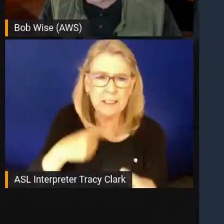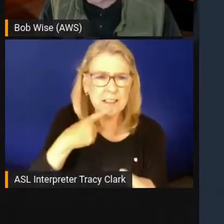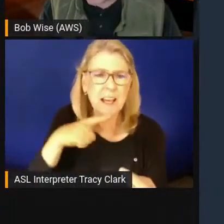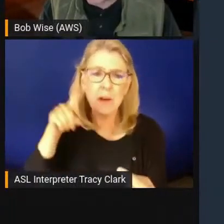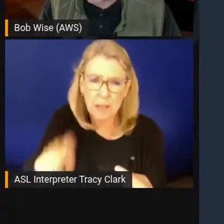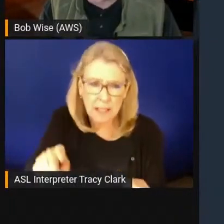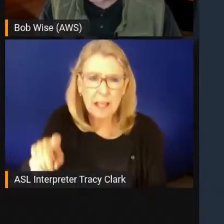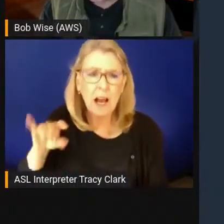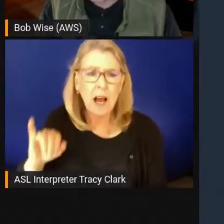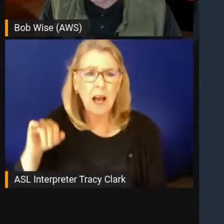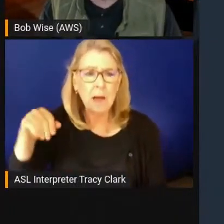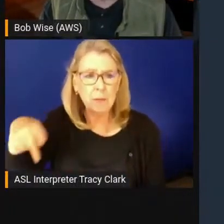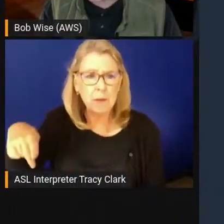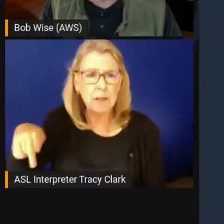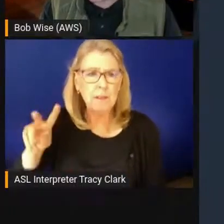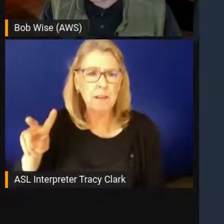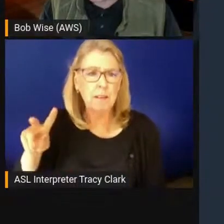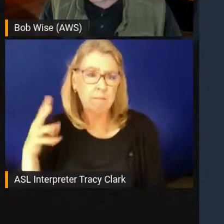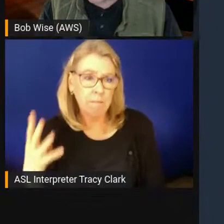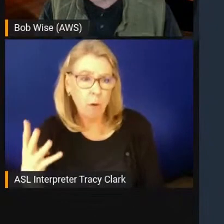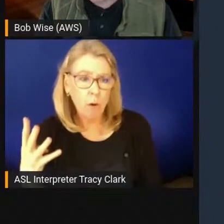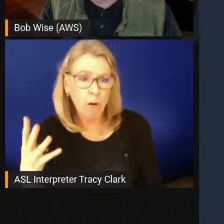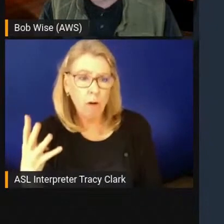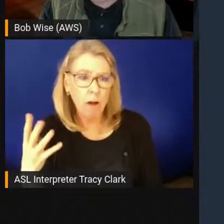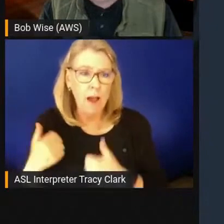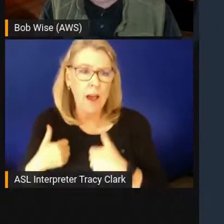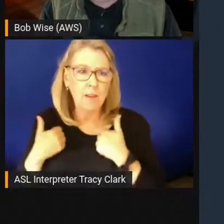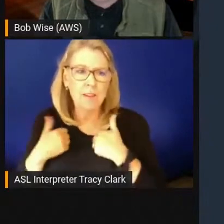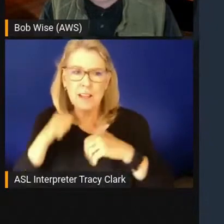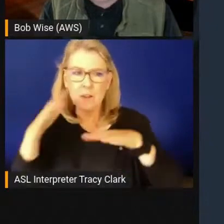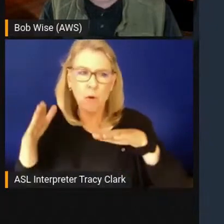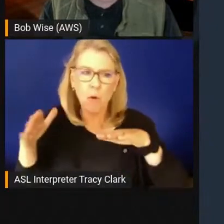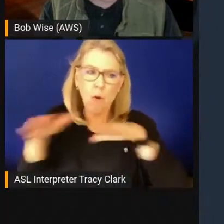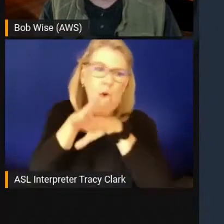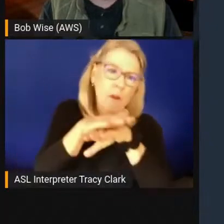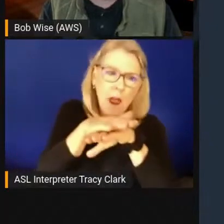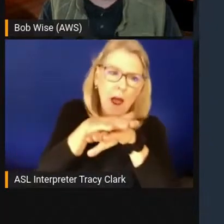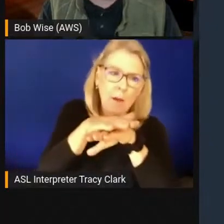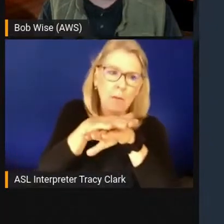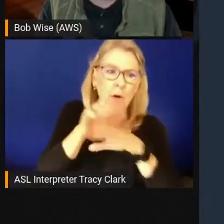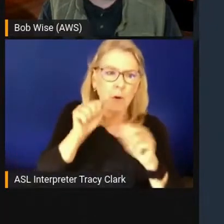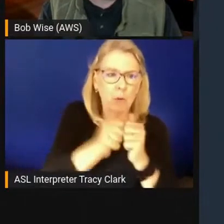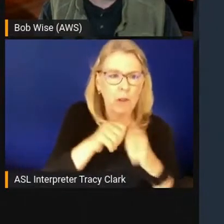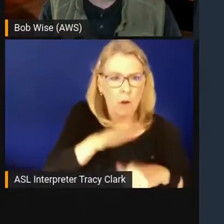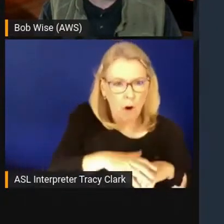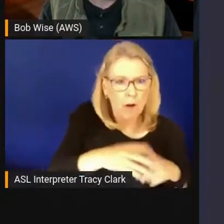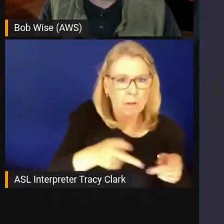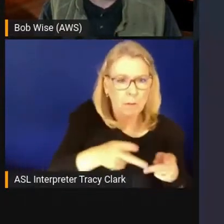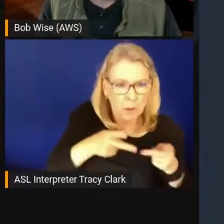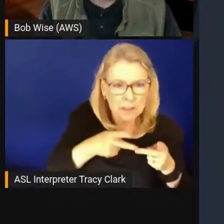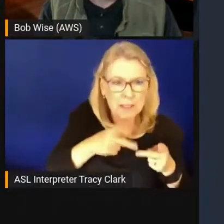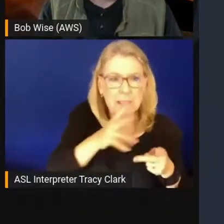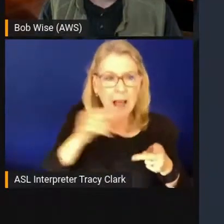don't overlap between their on-premises and on-cloud environments.